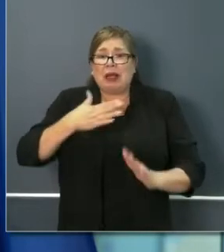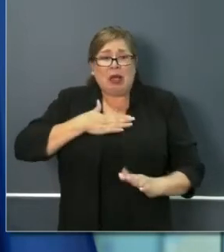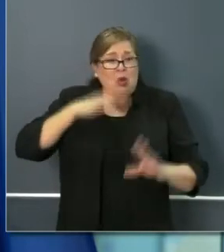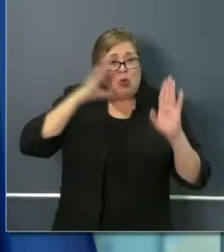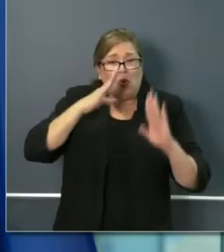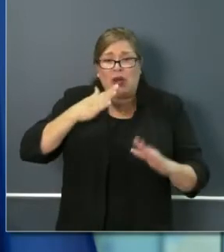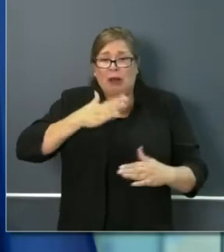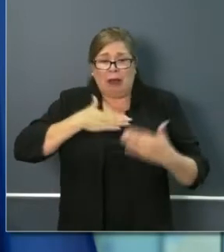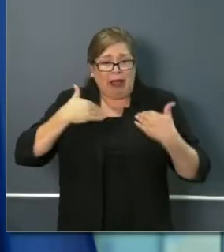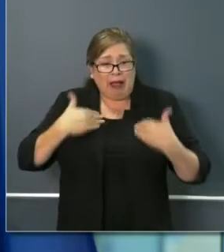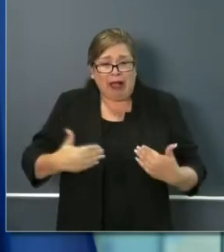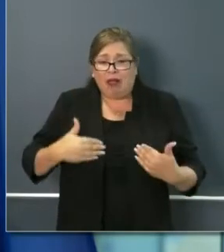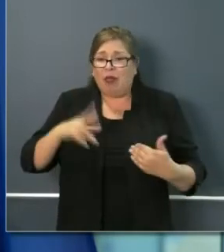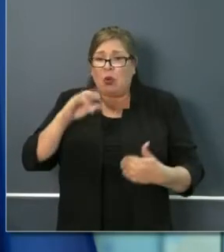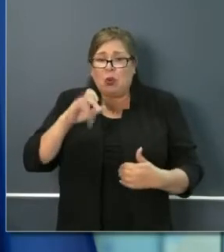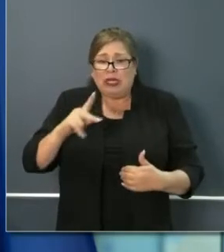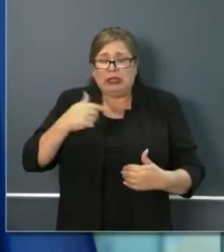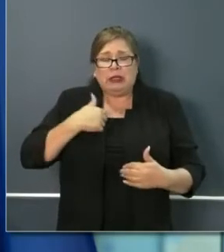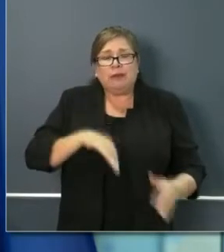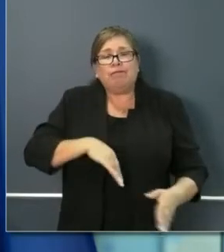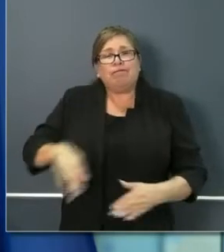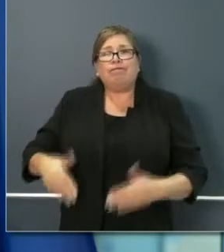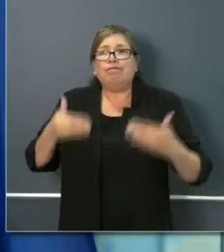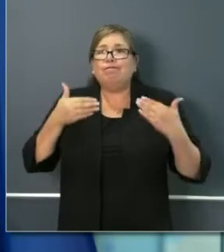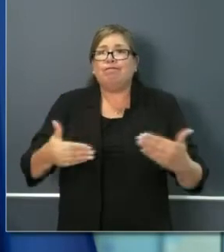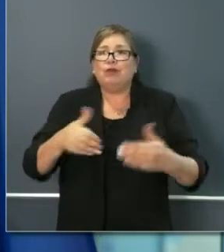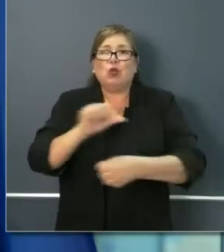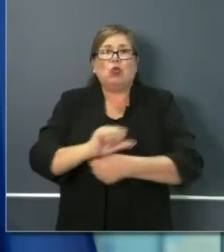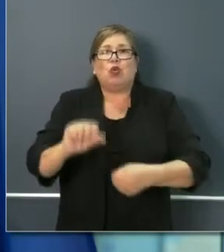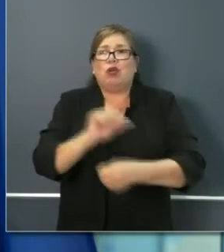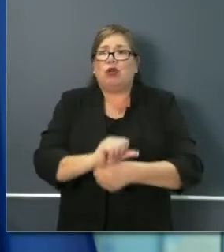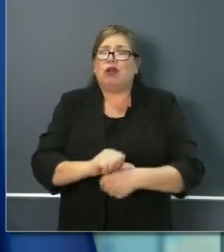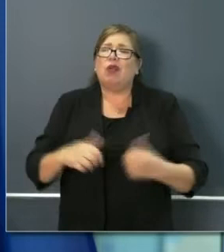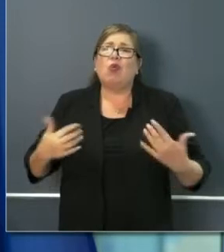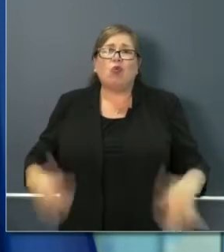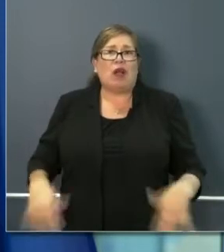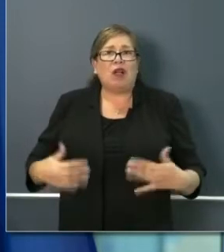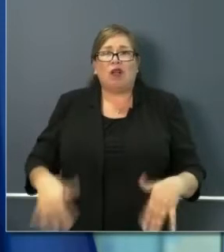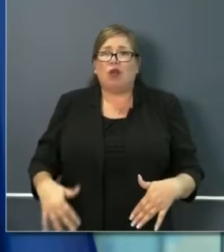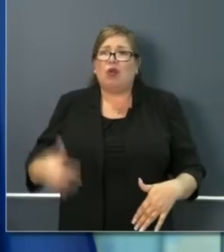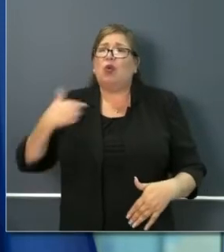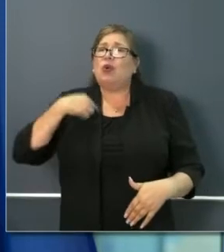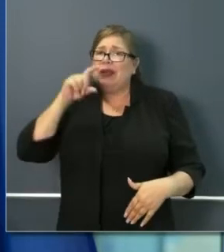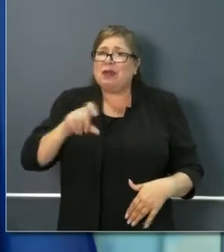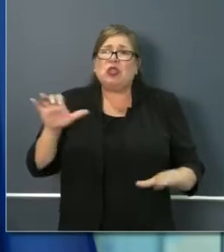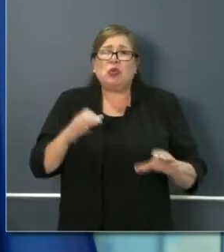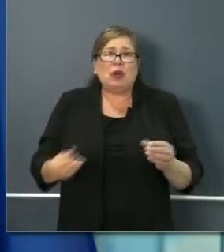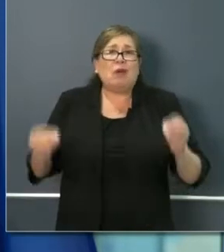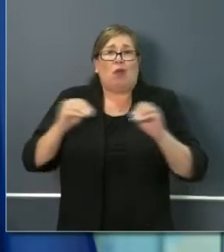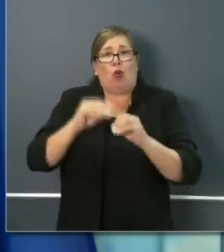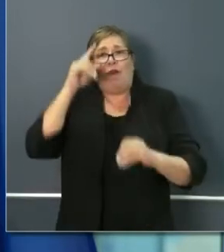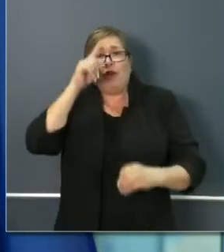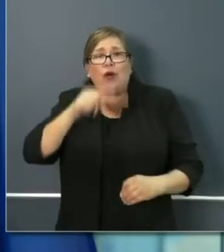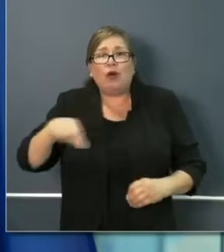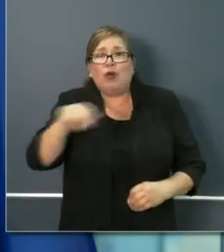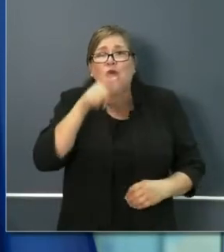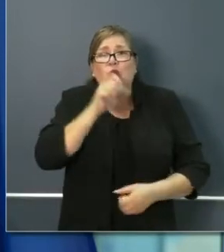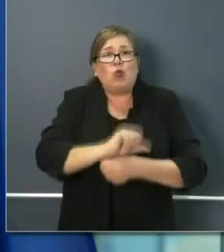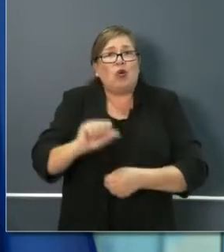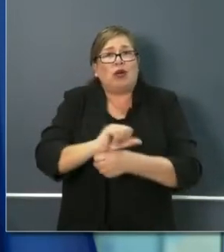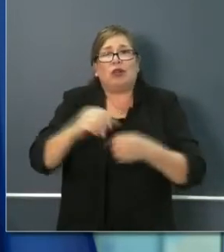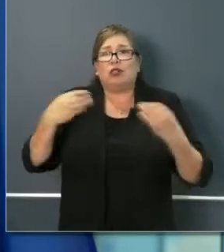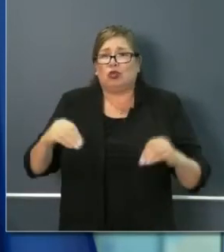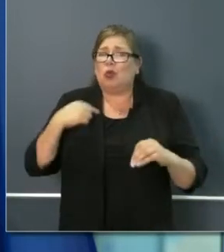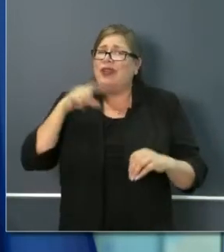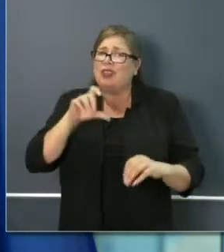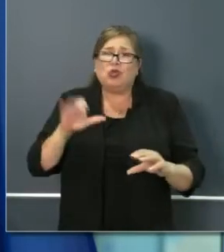meeting the moment. And to answer your question specifically, we need to do more for them. And we haven't done as much as we need to do